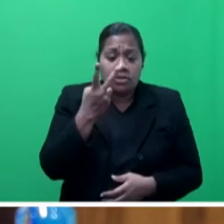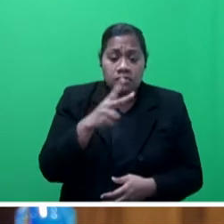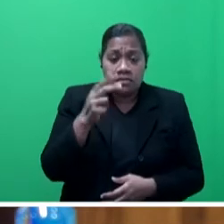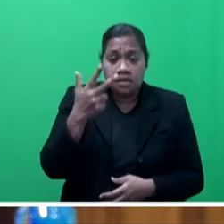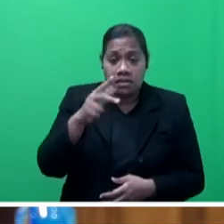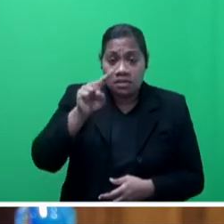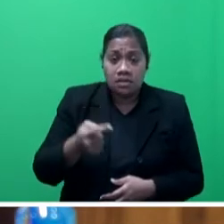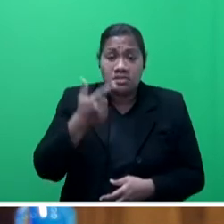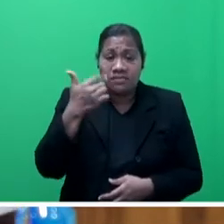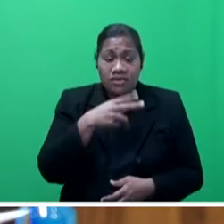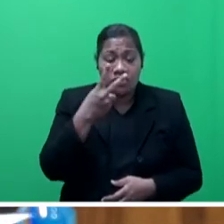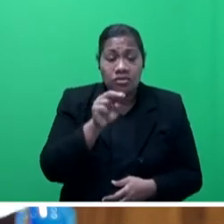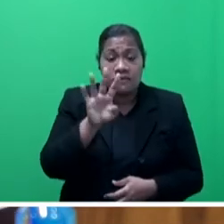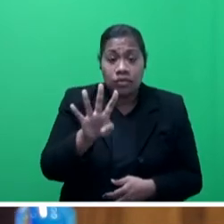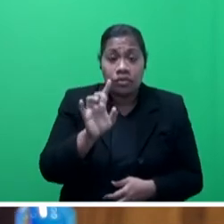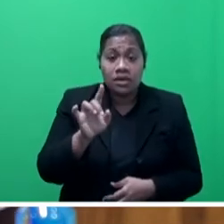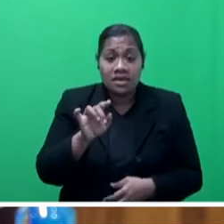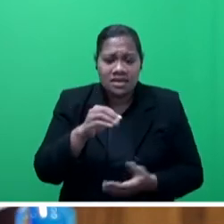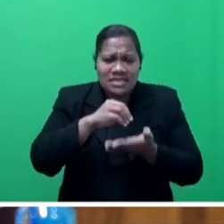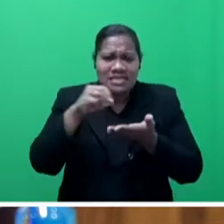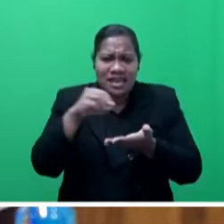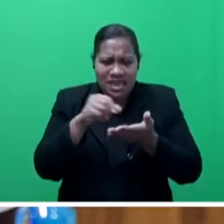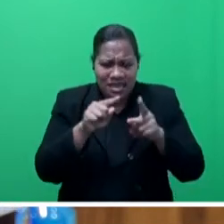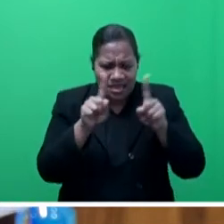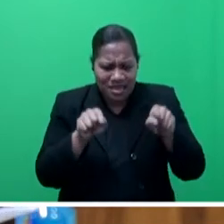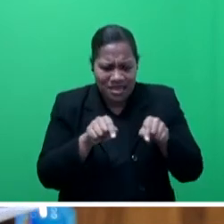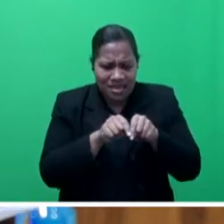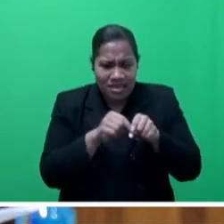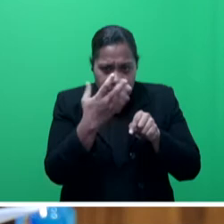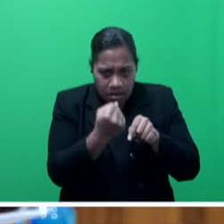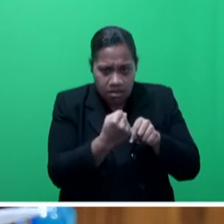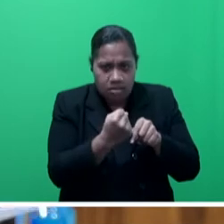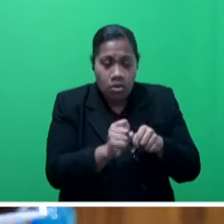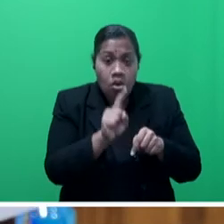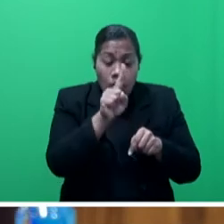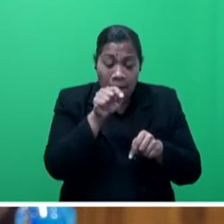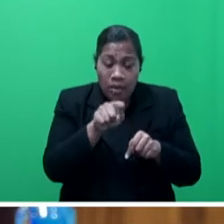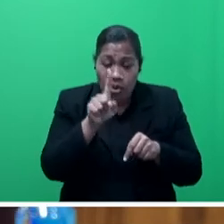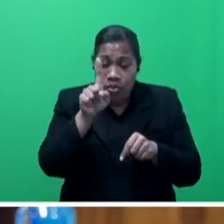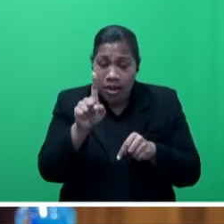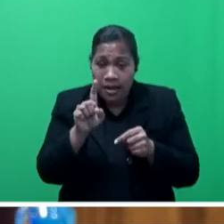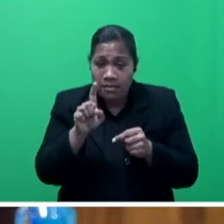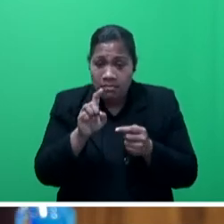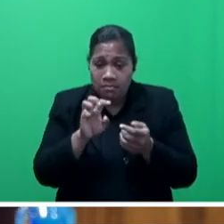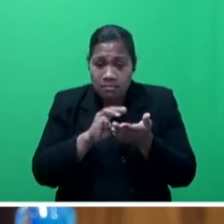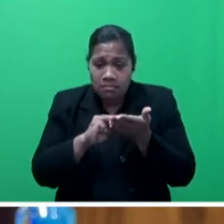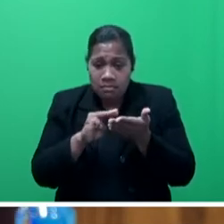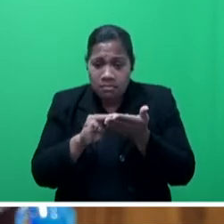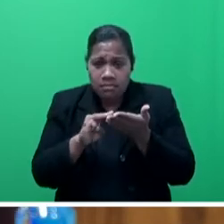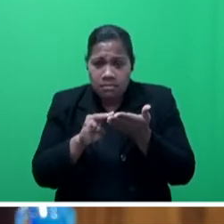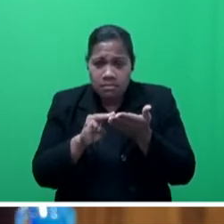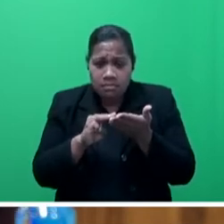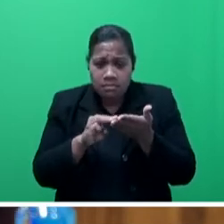228,744 home gardening seed packs, which had 1.1 million individual seed packs given out